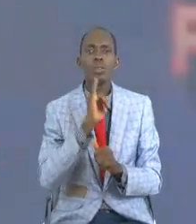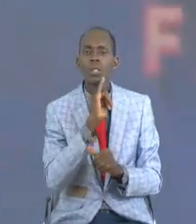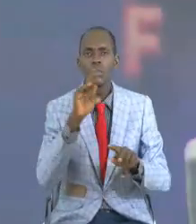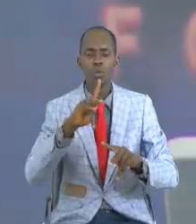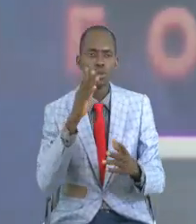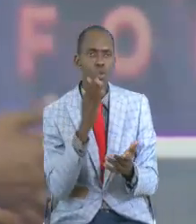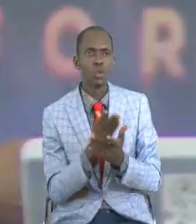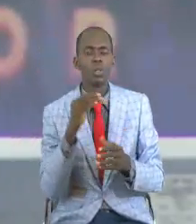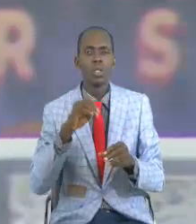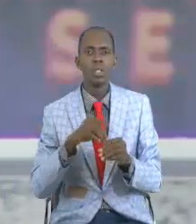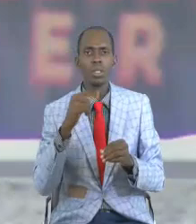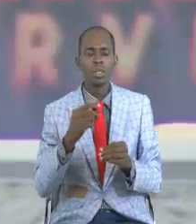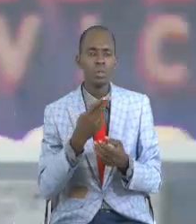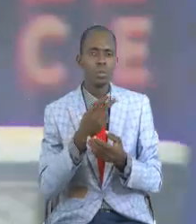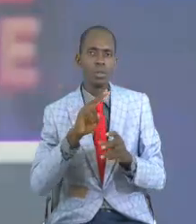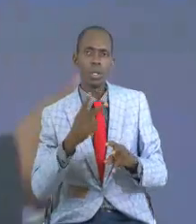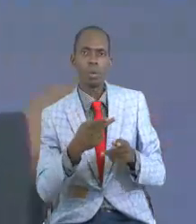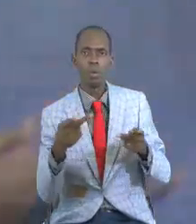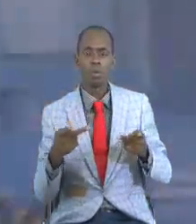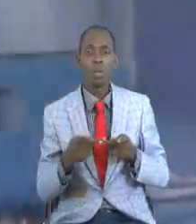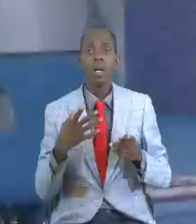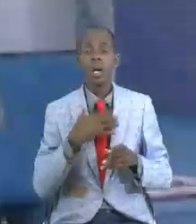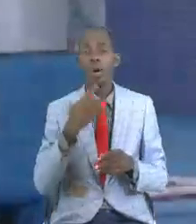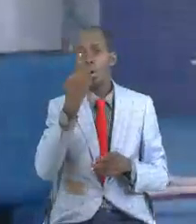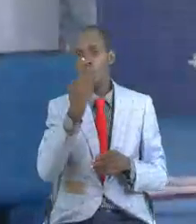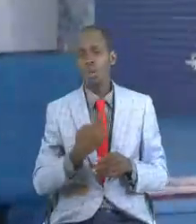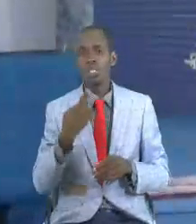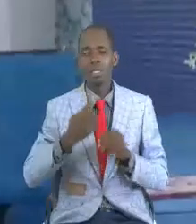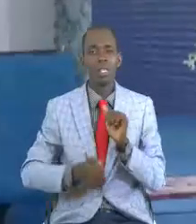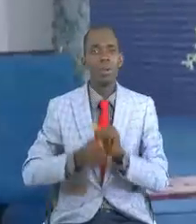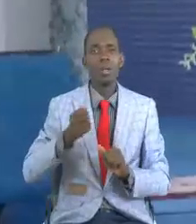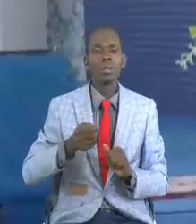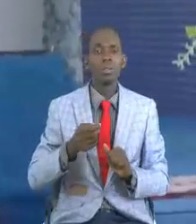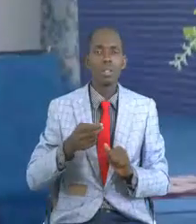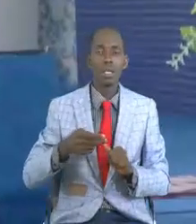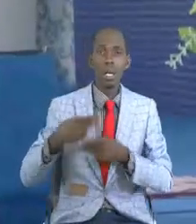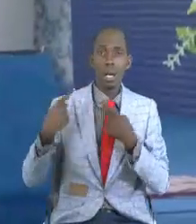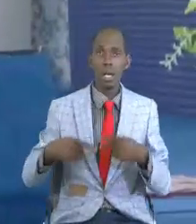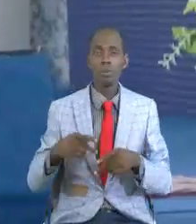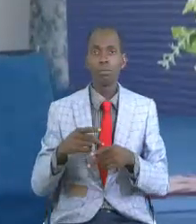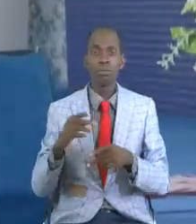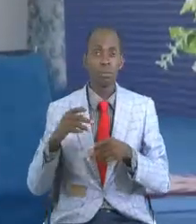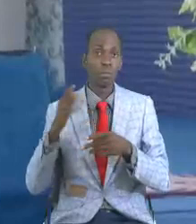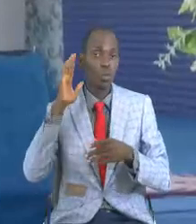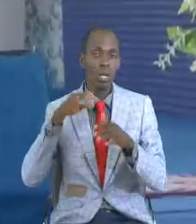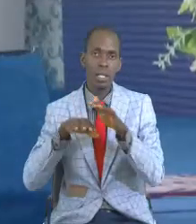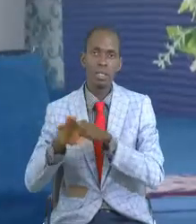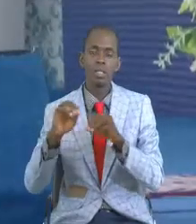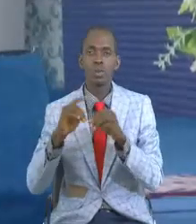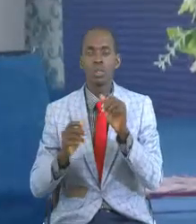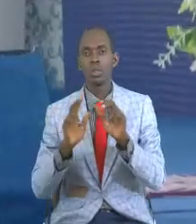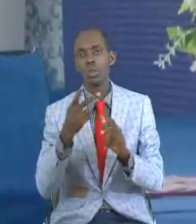only the high priest could enter into the holiest once a year. But now he says,